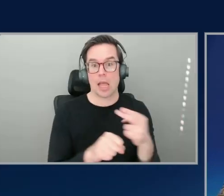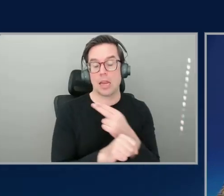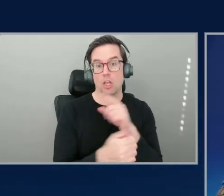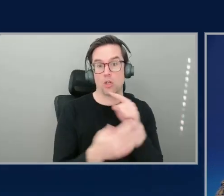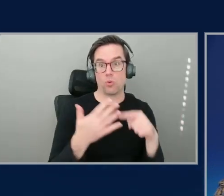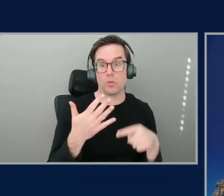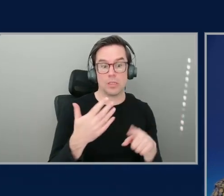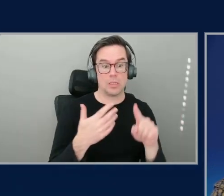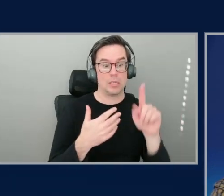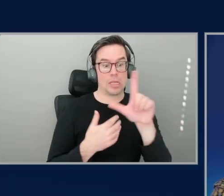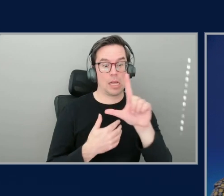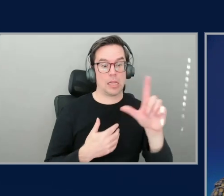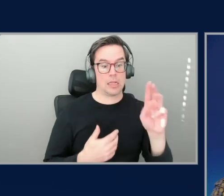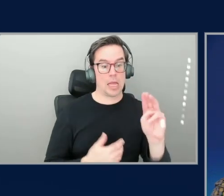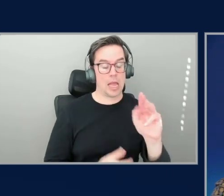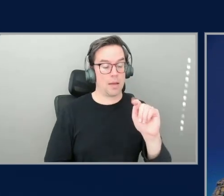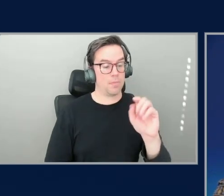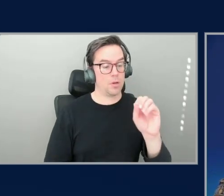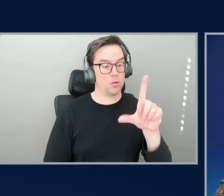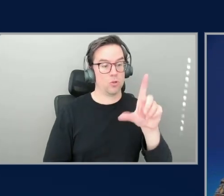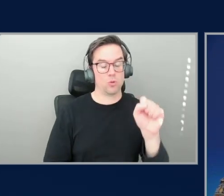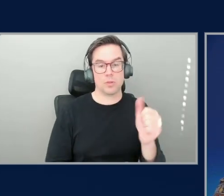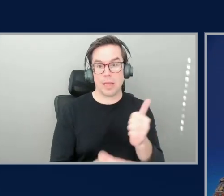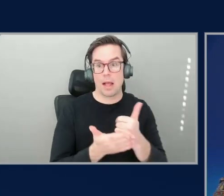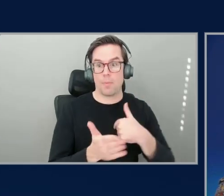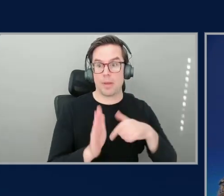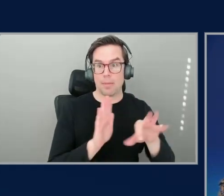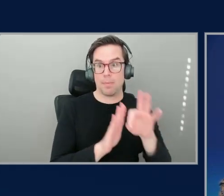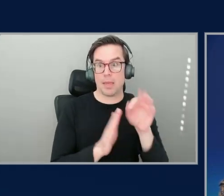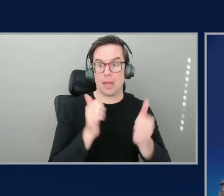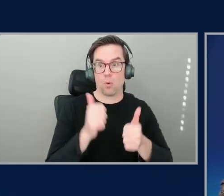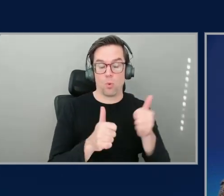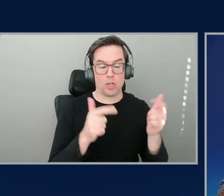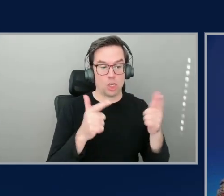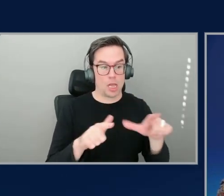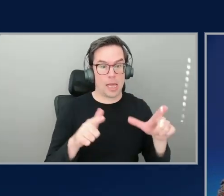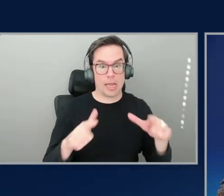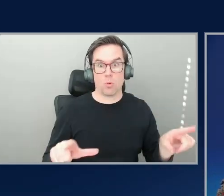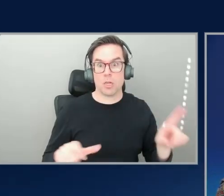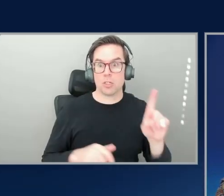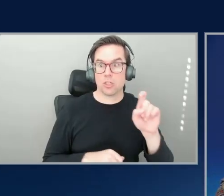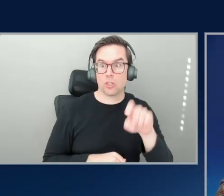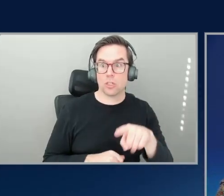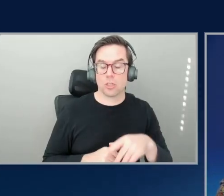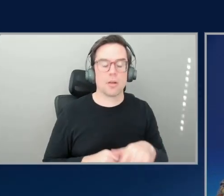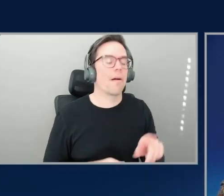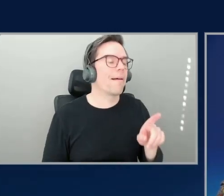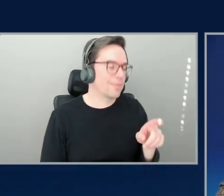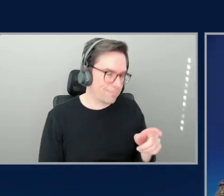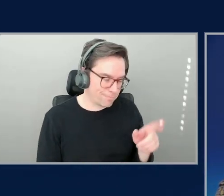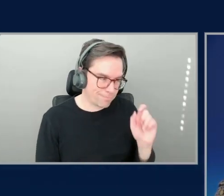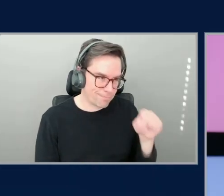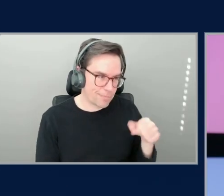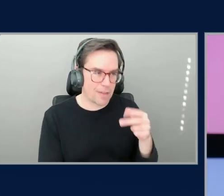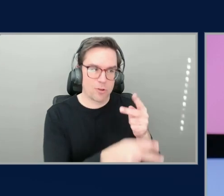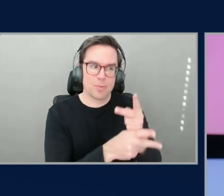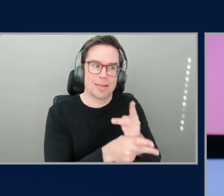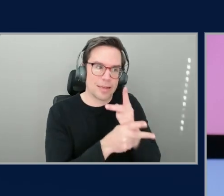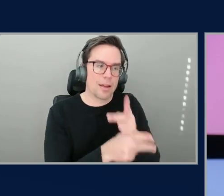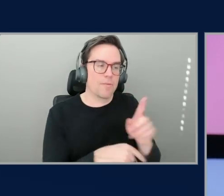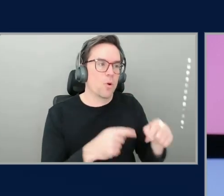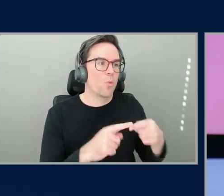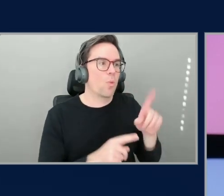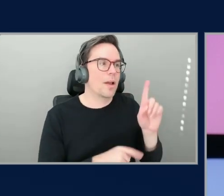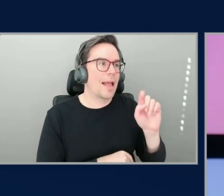a framework to learn for the first time? Yes, exactly. You have to be very careful when asking a coding assistant to give you a